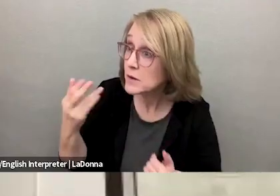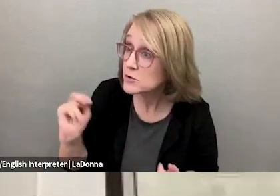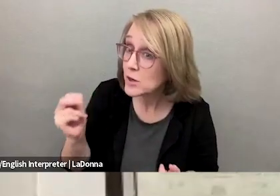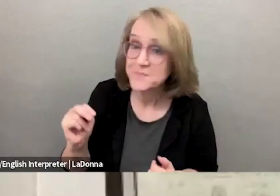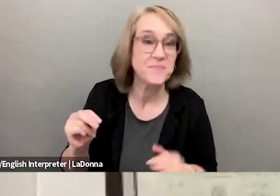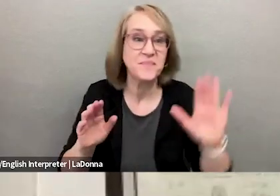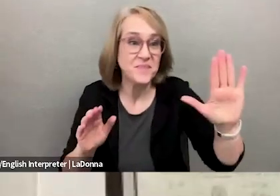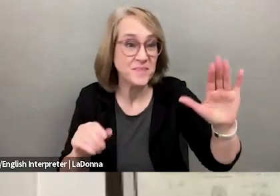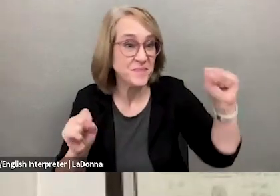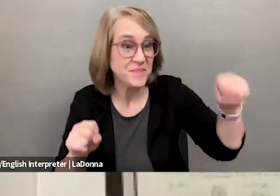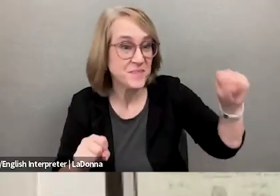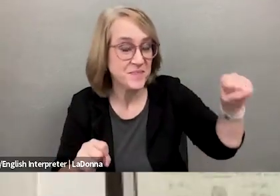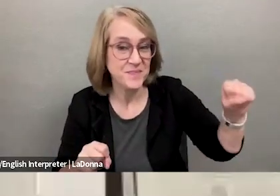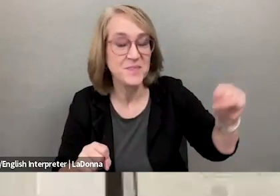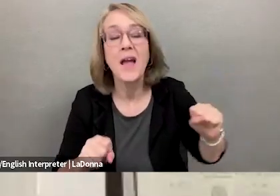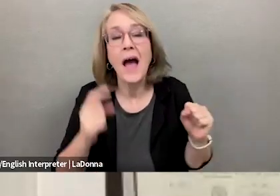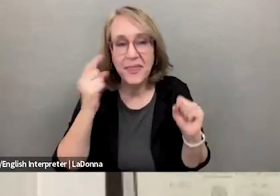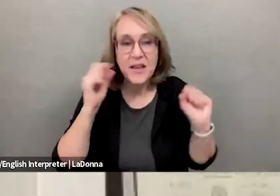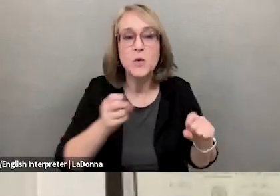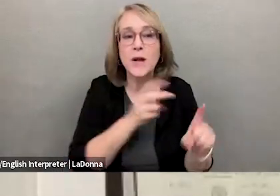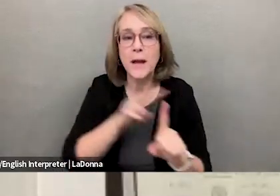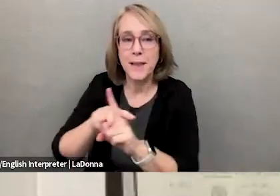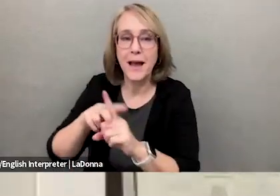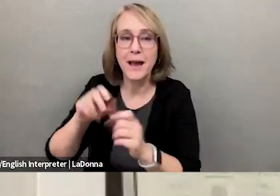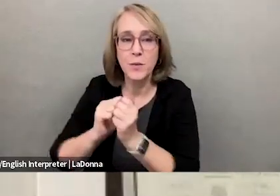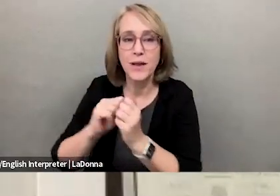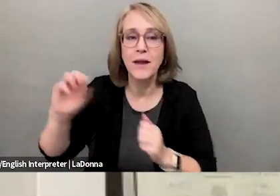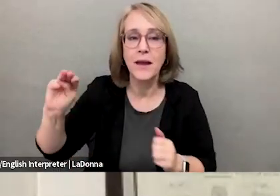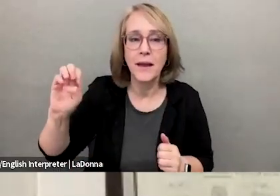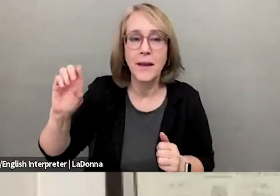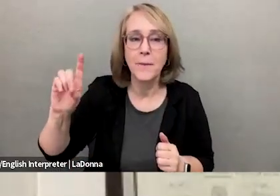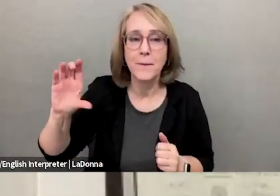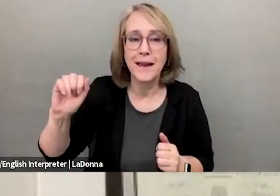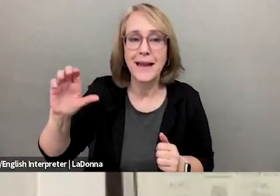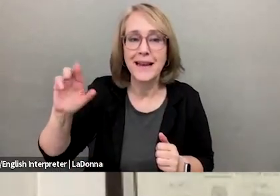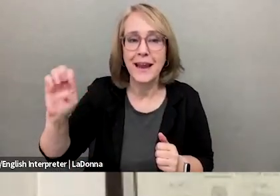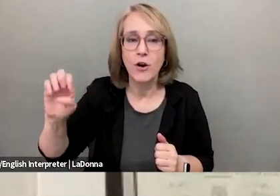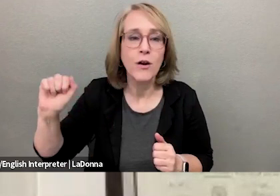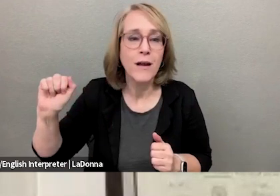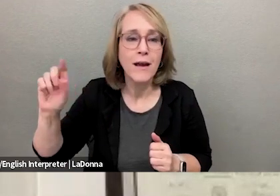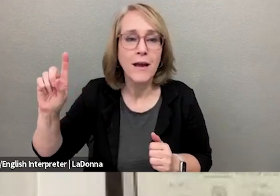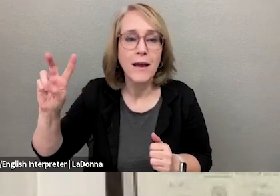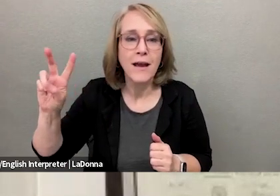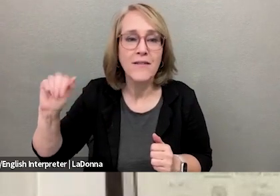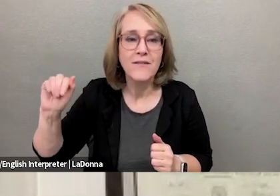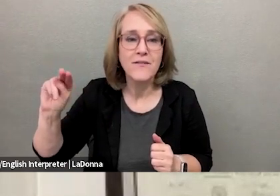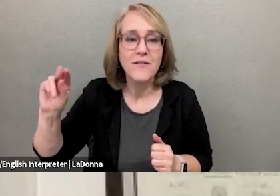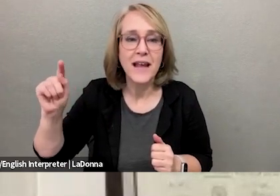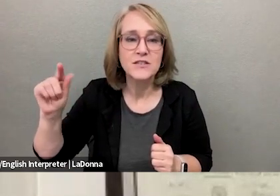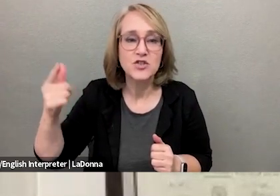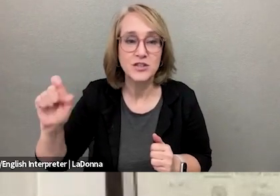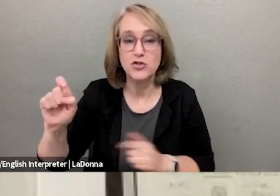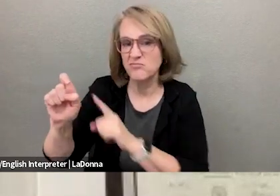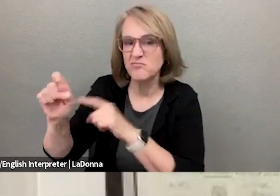quick and I'd say the same thing can be applied to Medicare Advantage plans, right? Sort of from a private sector perspective, could also adopt those